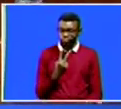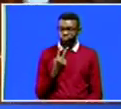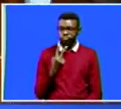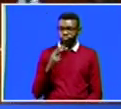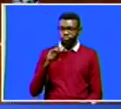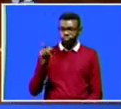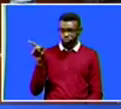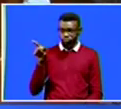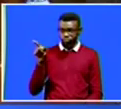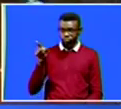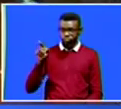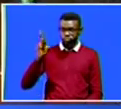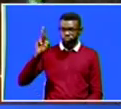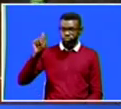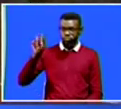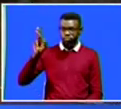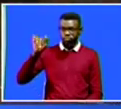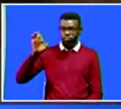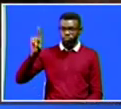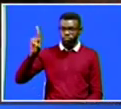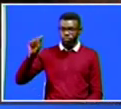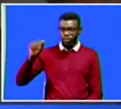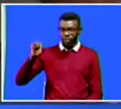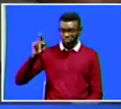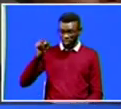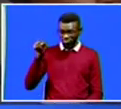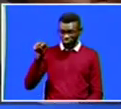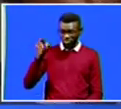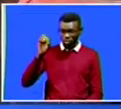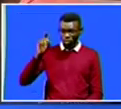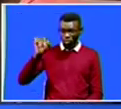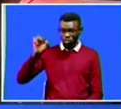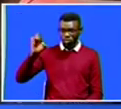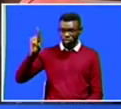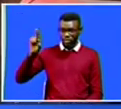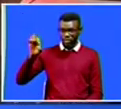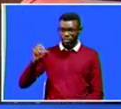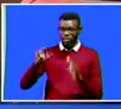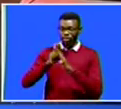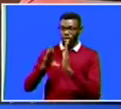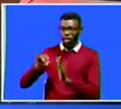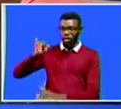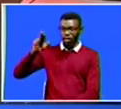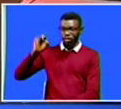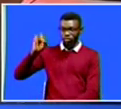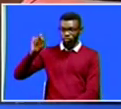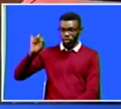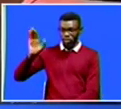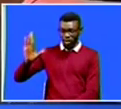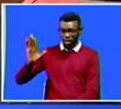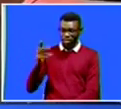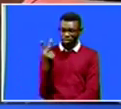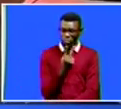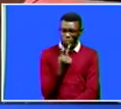MP Otiende Amolo introduces himself as counsel for Junet Mohammed. The position of Honorable Junet and Honorable